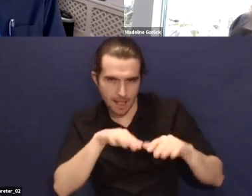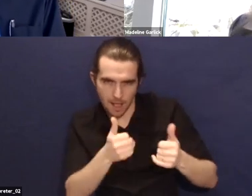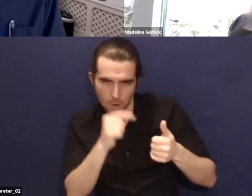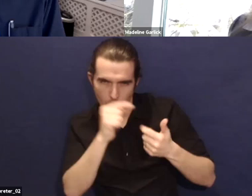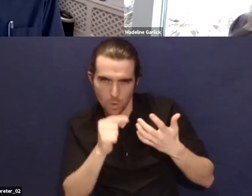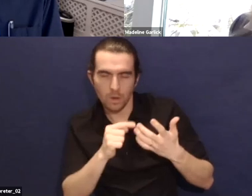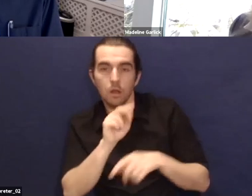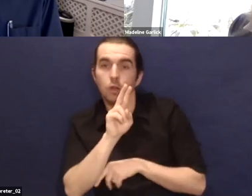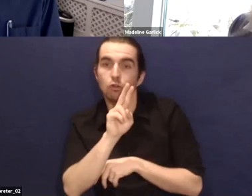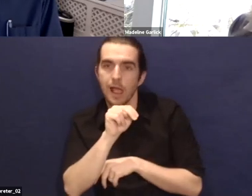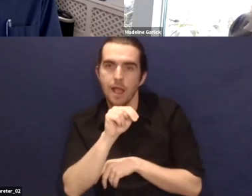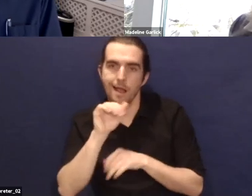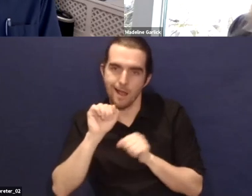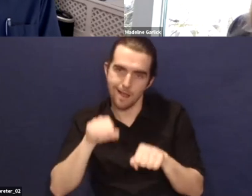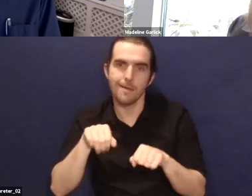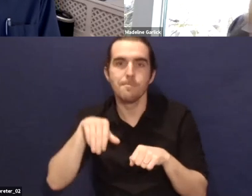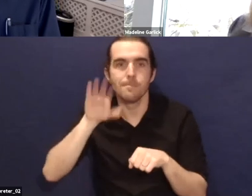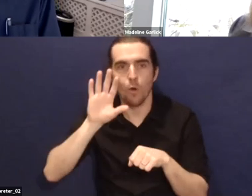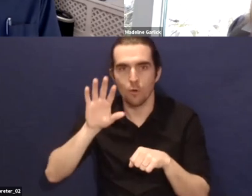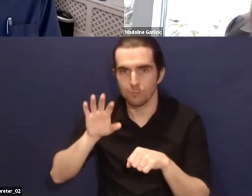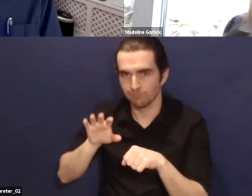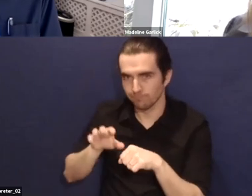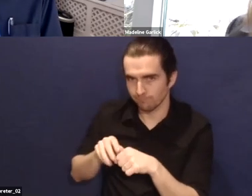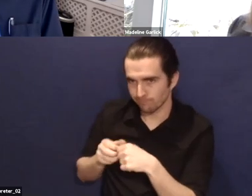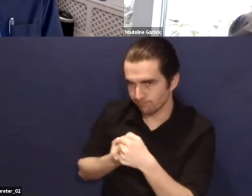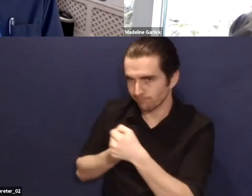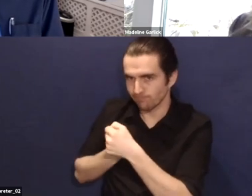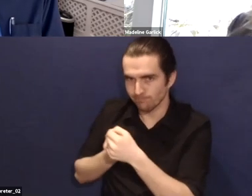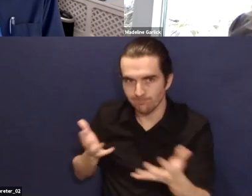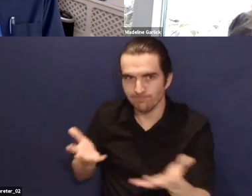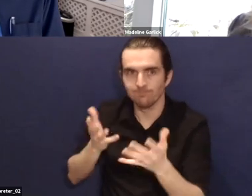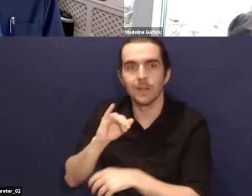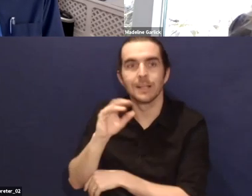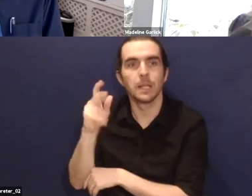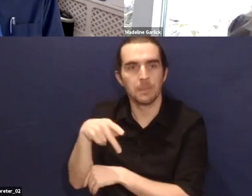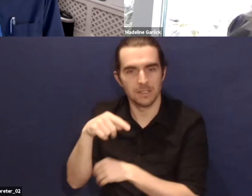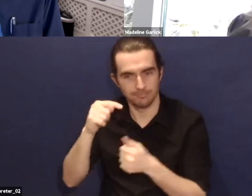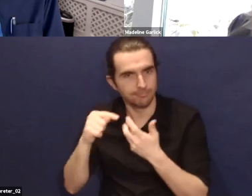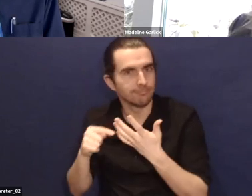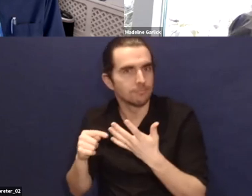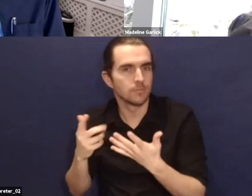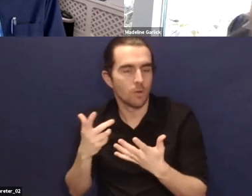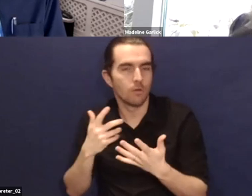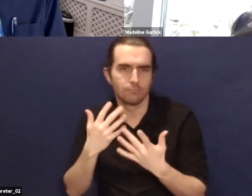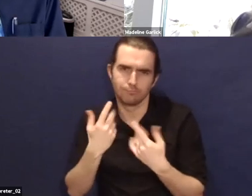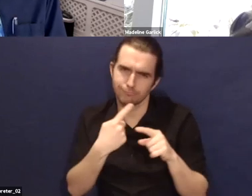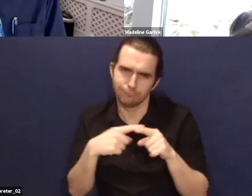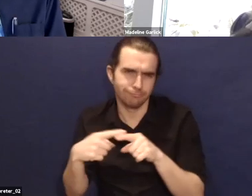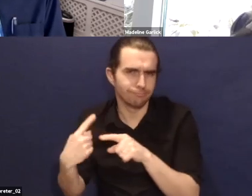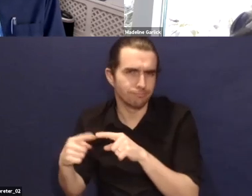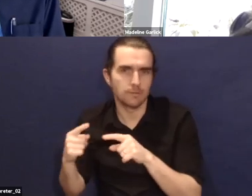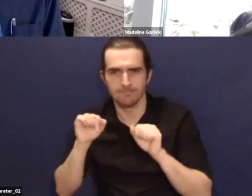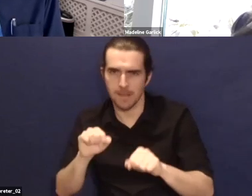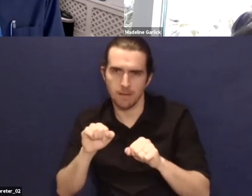help us to strengthen our responses to this ongoing challenge in years to come, bearing in mind that indeed the vast majority of